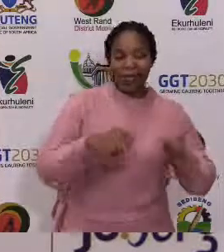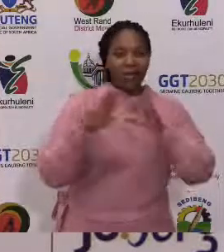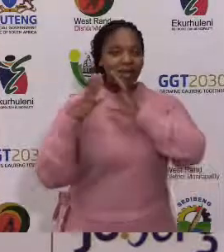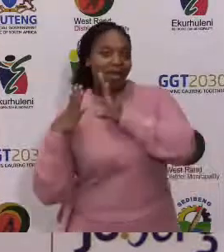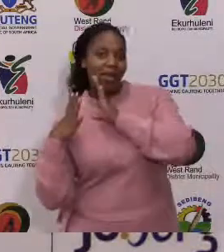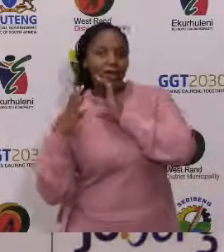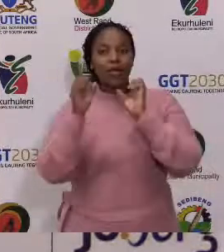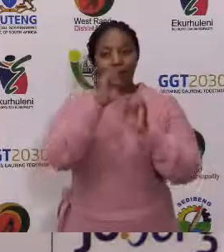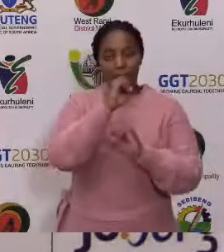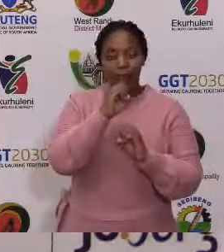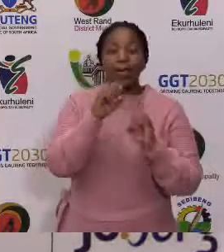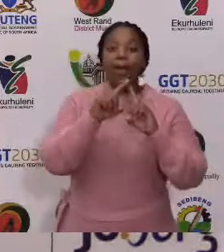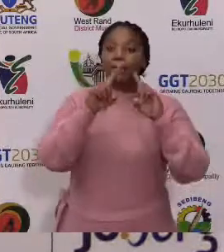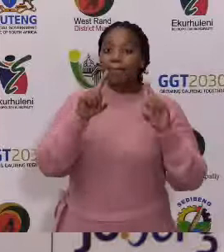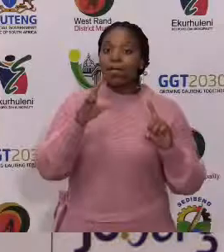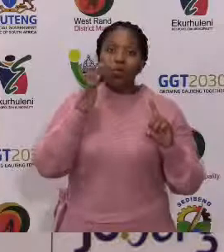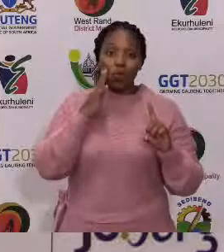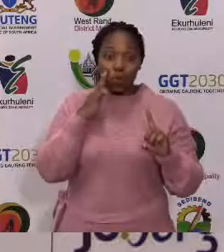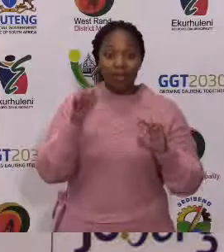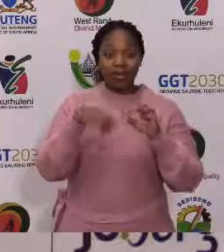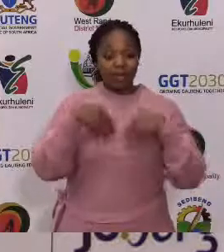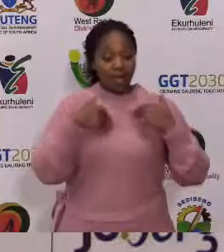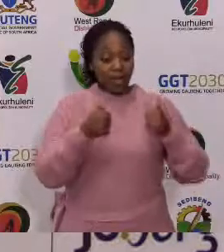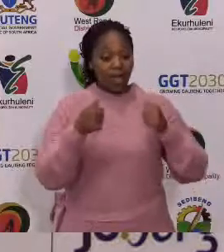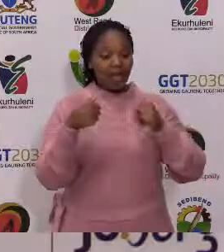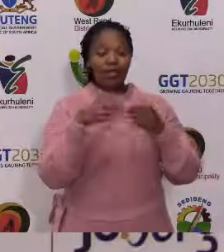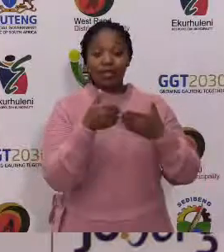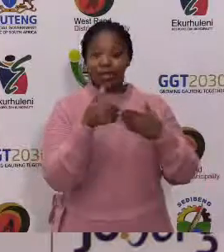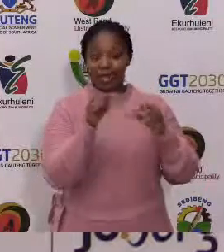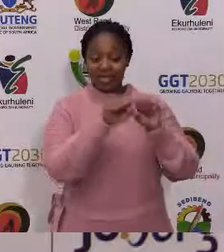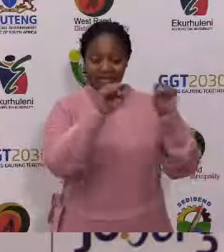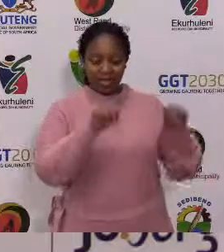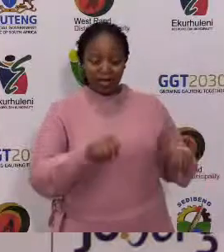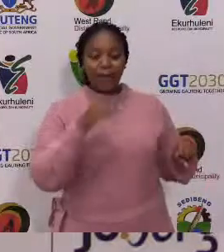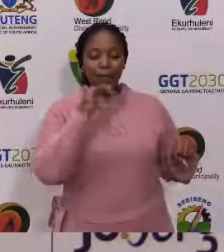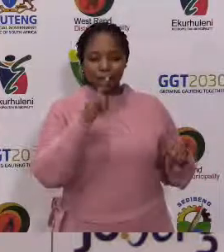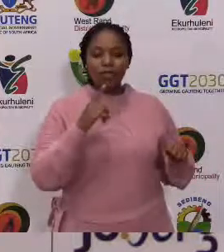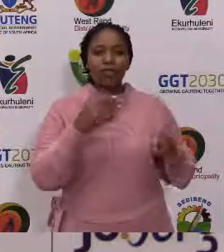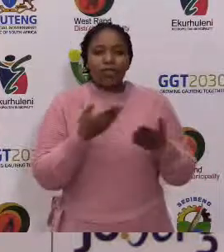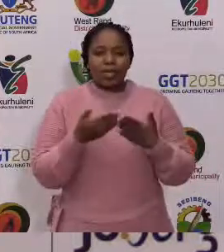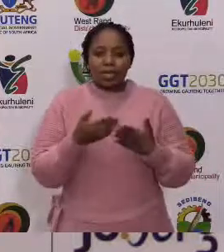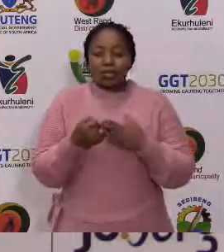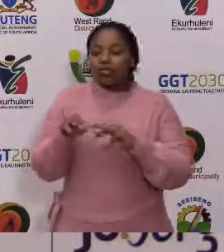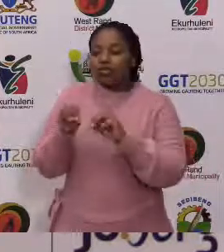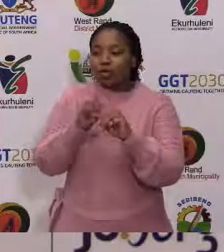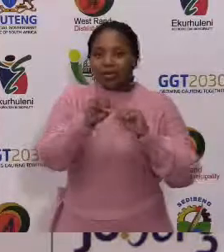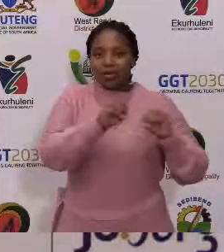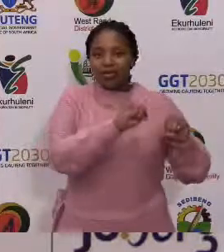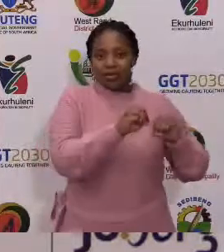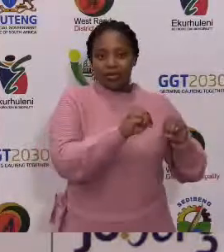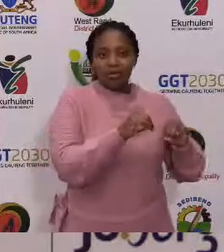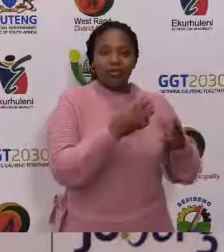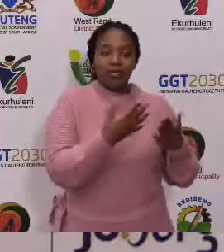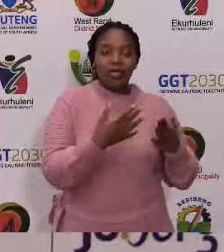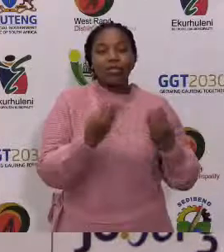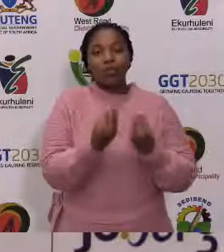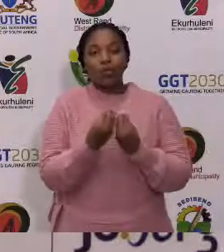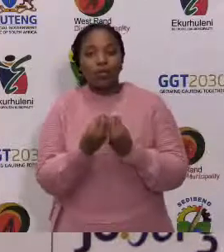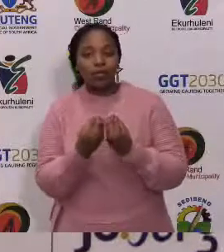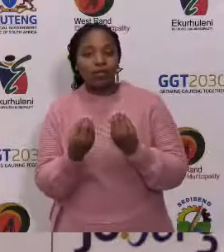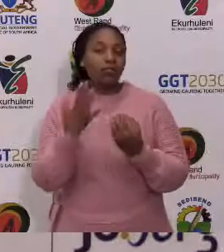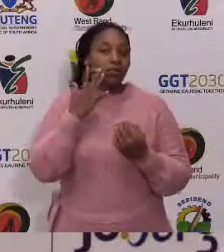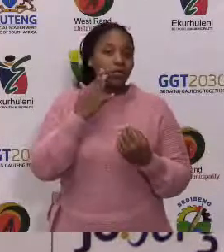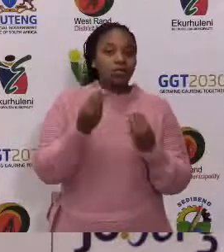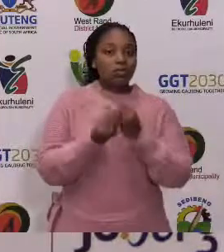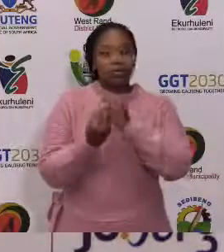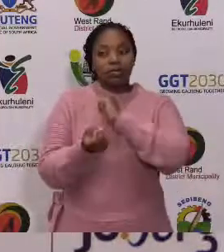our healthcare systems are not going to be overwhelmed, it means that we're going to be able to mitigate the consequences of severe